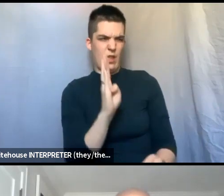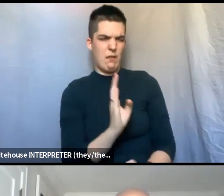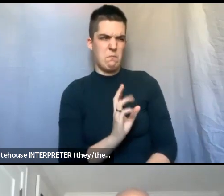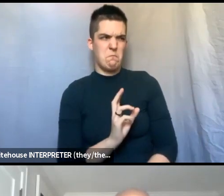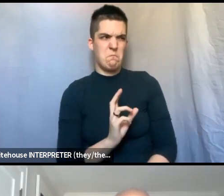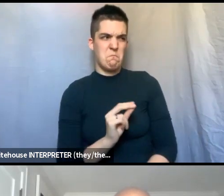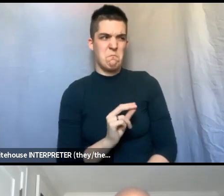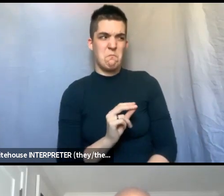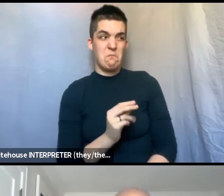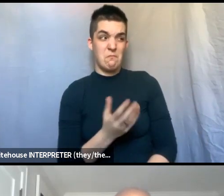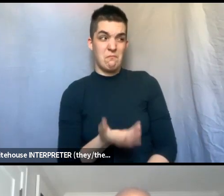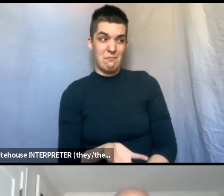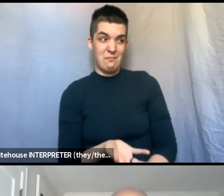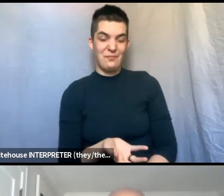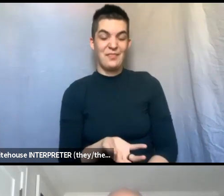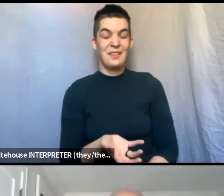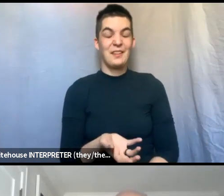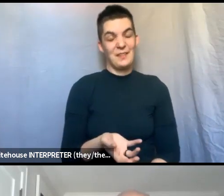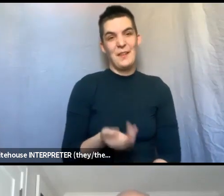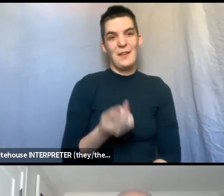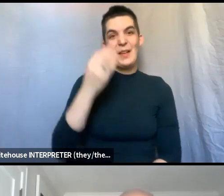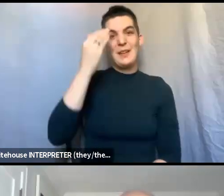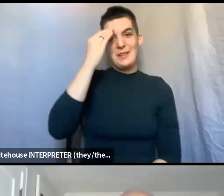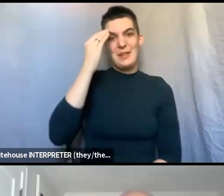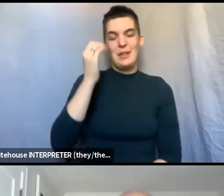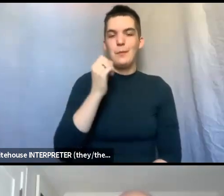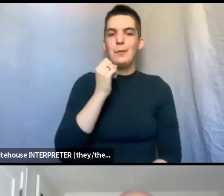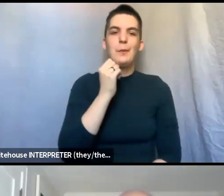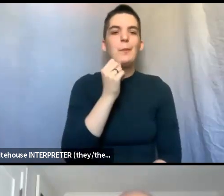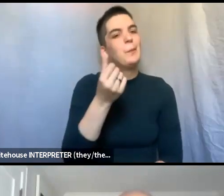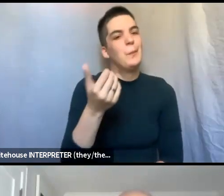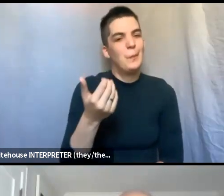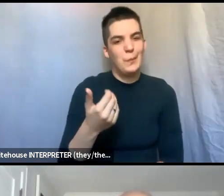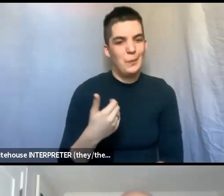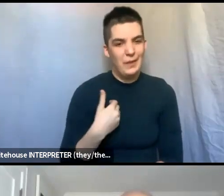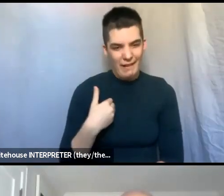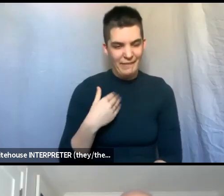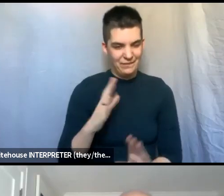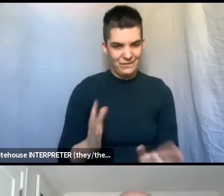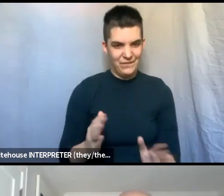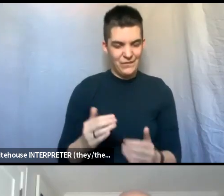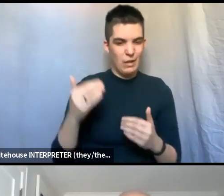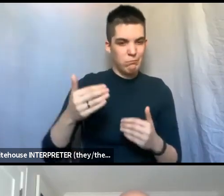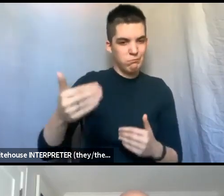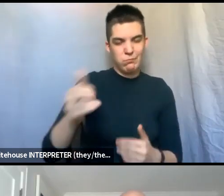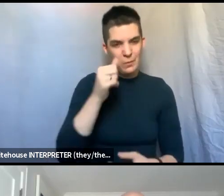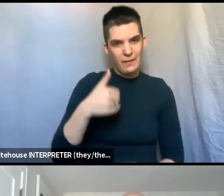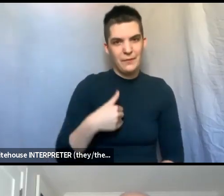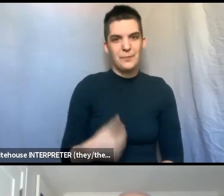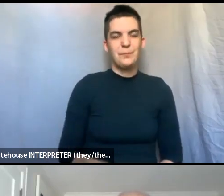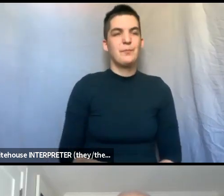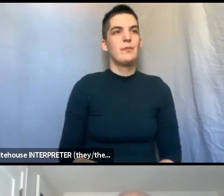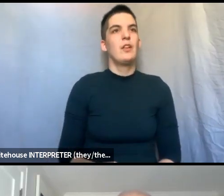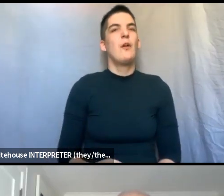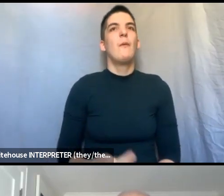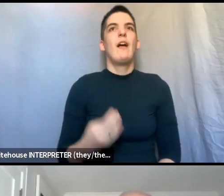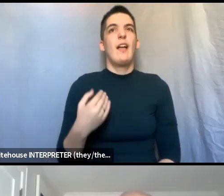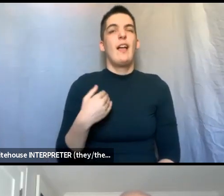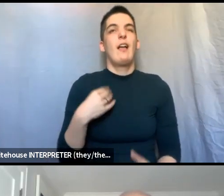lab. So, I mean, so then I knew we weren't going to have a president in the lab. You know, so it kind of emerged from, I had a terrible